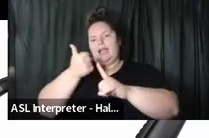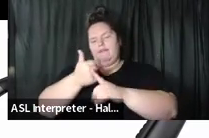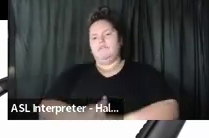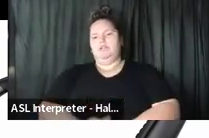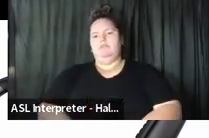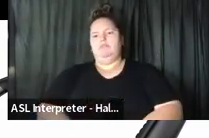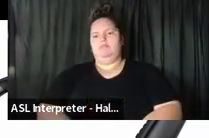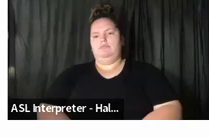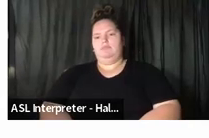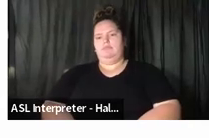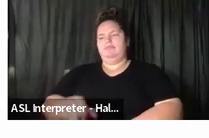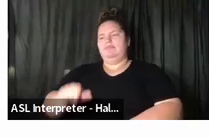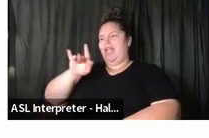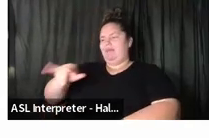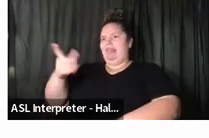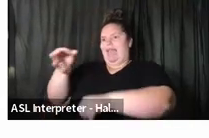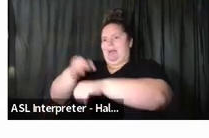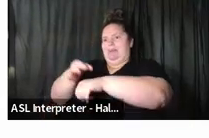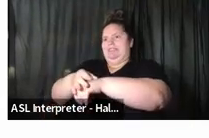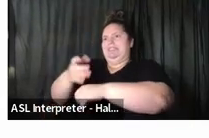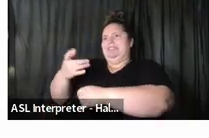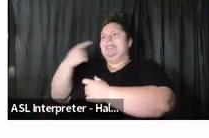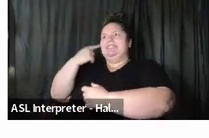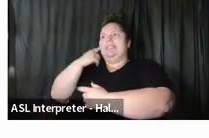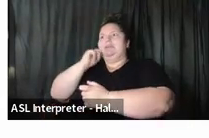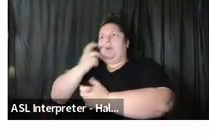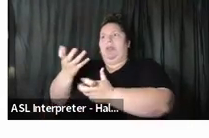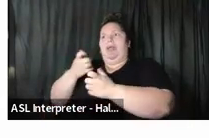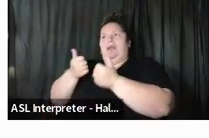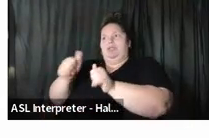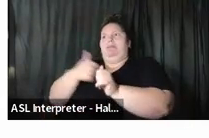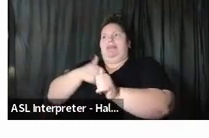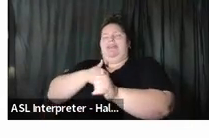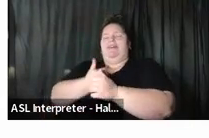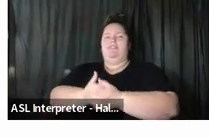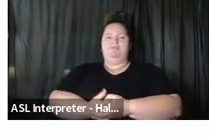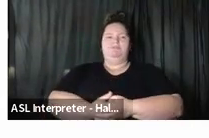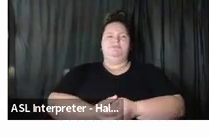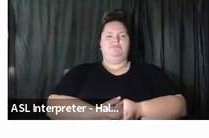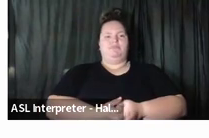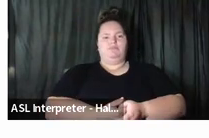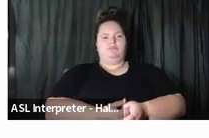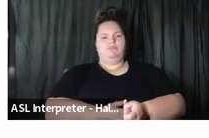That one does sound really cool and I want to try that. Yes. Yeah. And then the